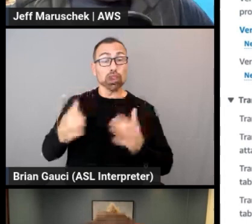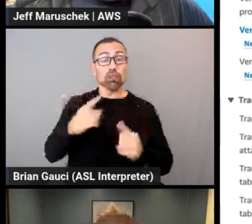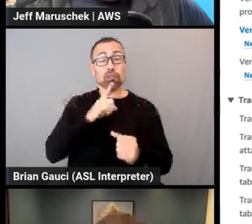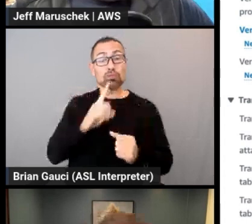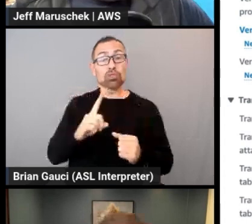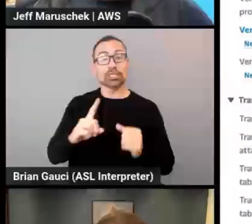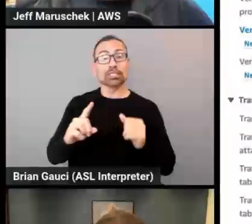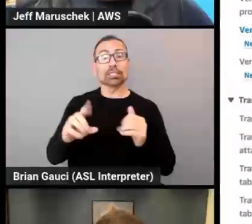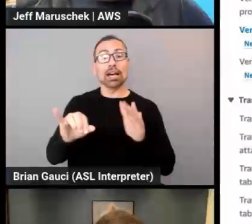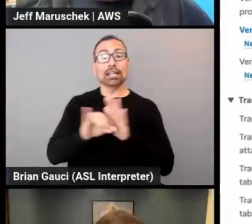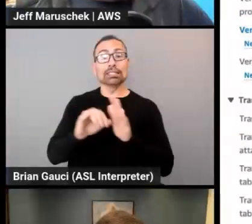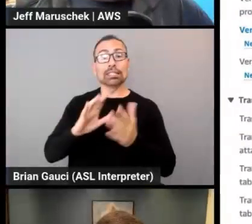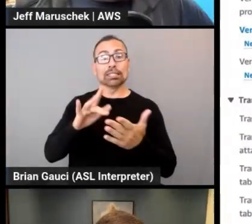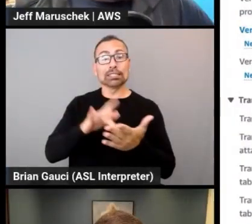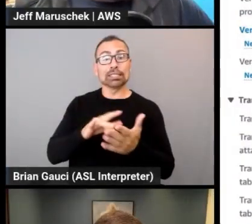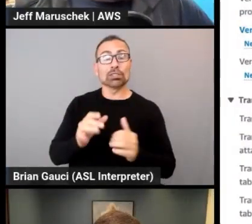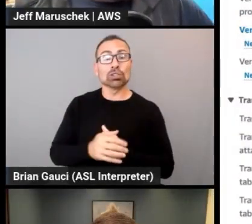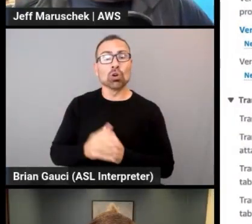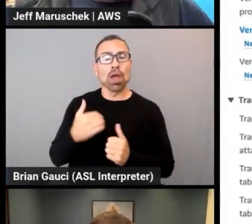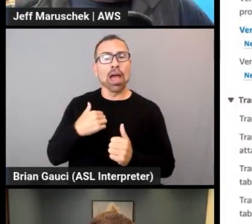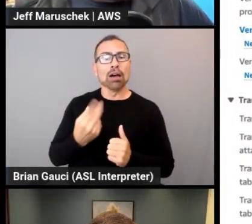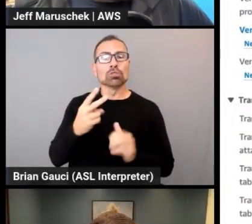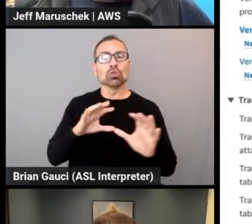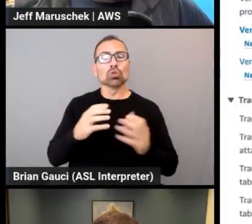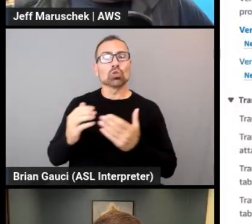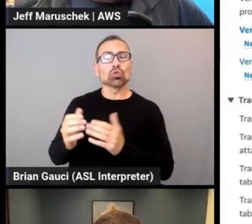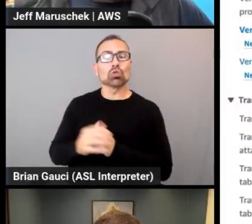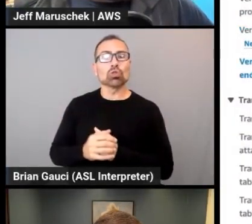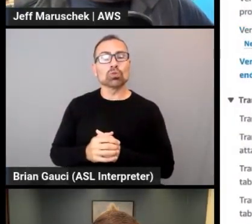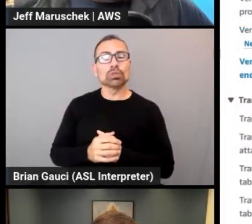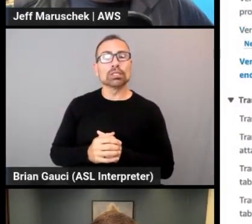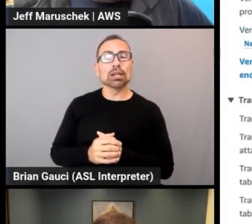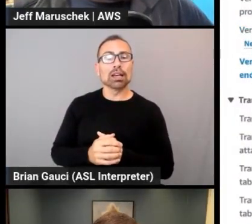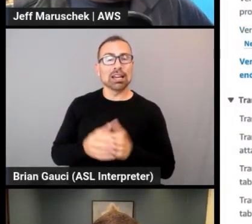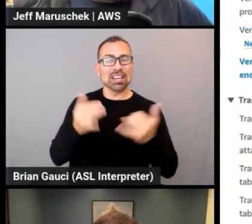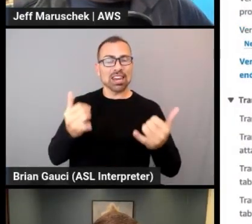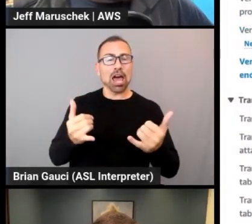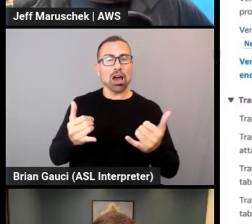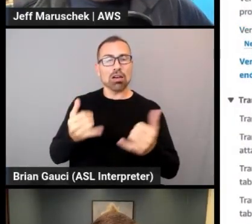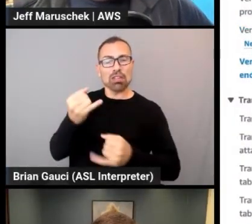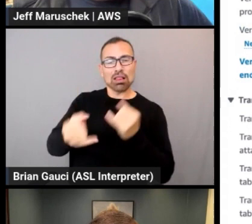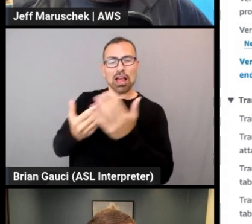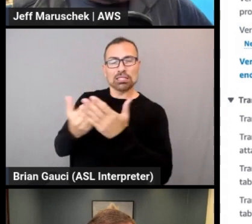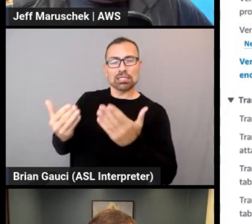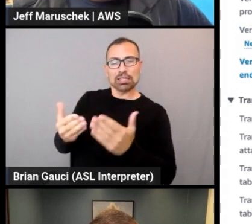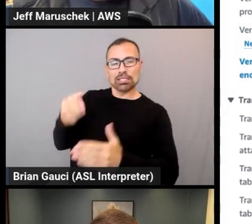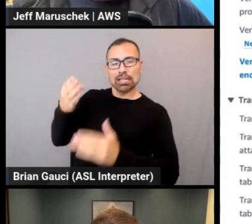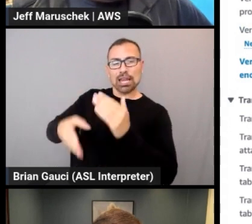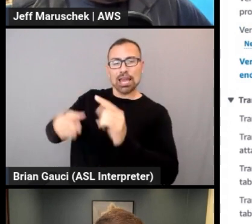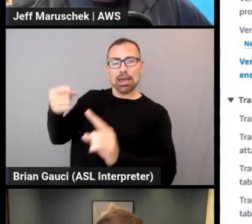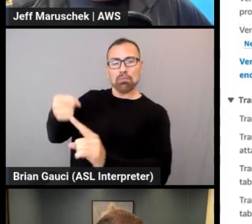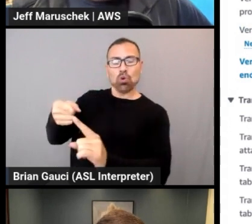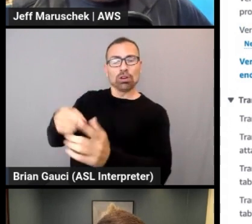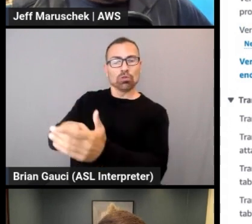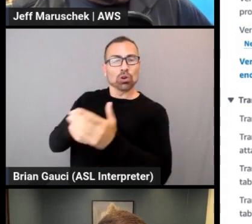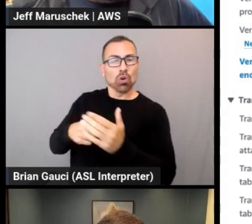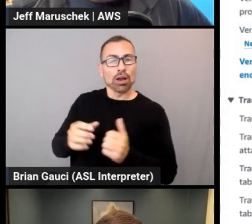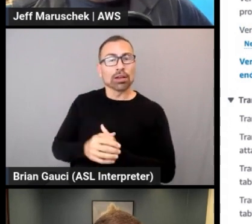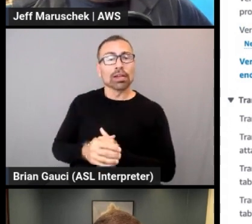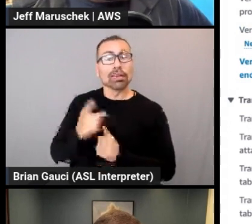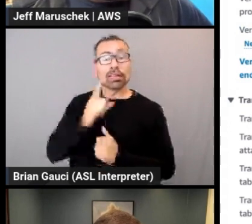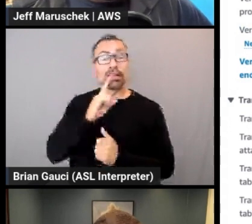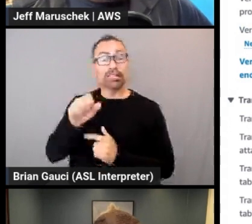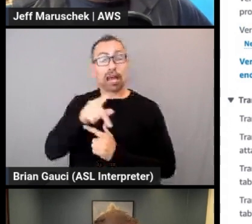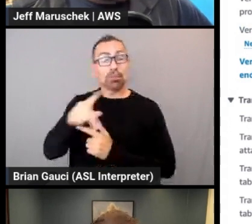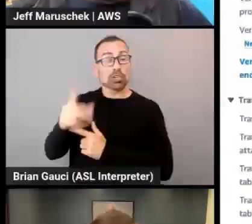the instance, we've created 2 groups. And so the last thing that we need to do is create an endpoint. The endpoint is the actual application that you're looking to connect to.